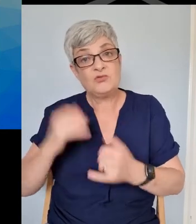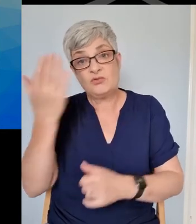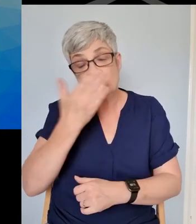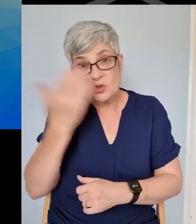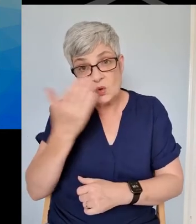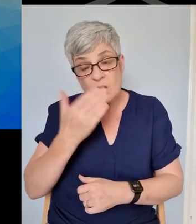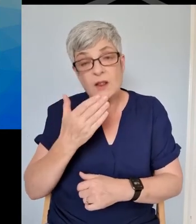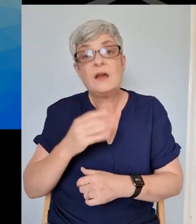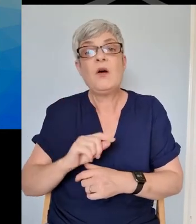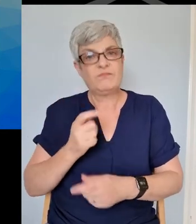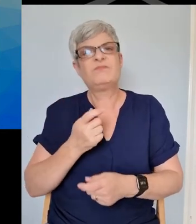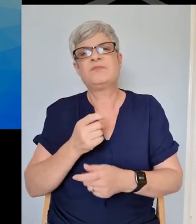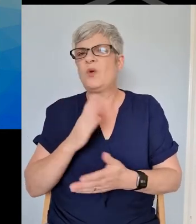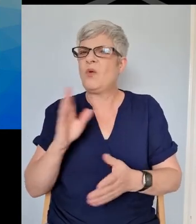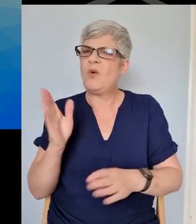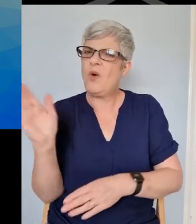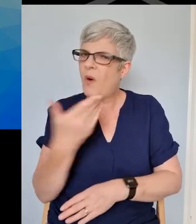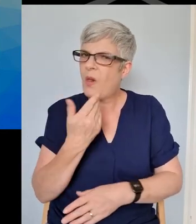in their lives.